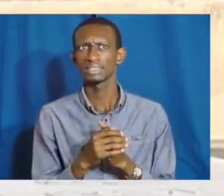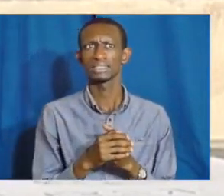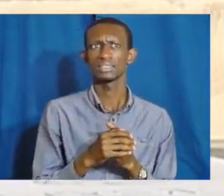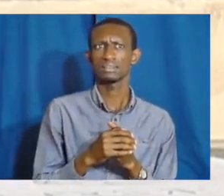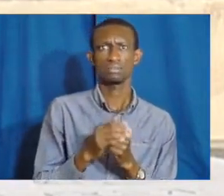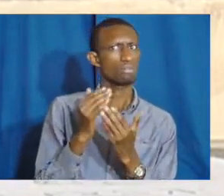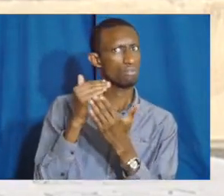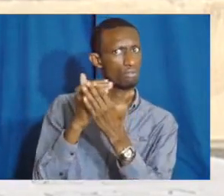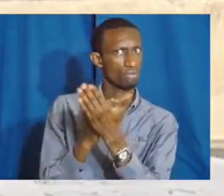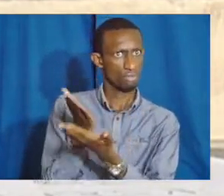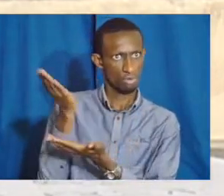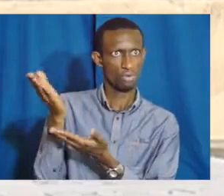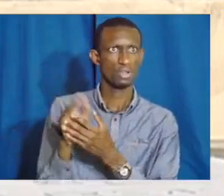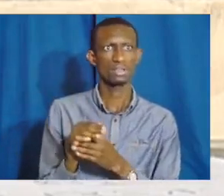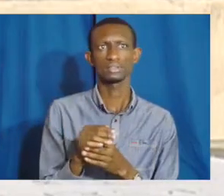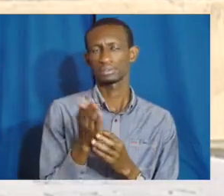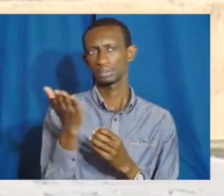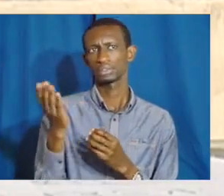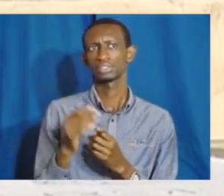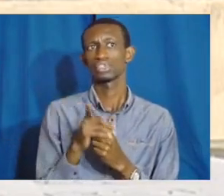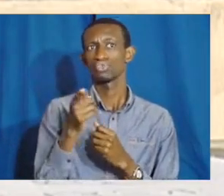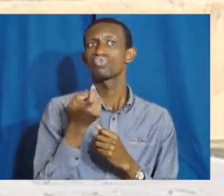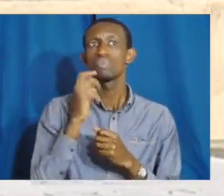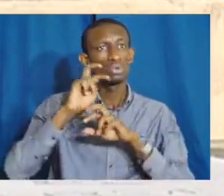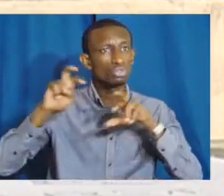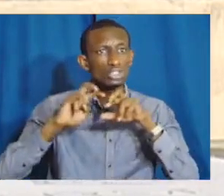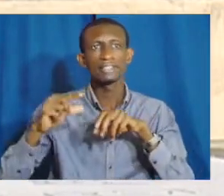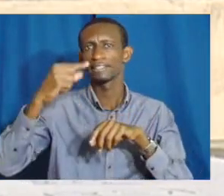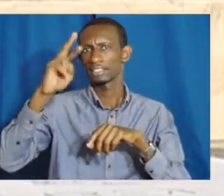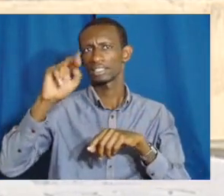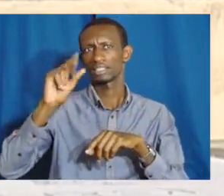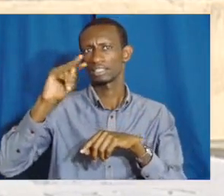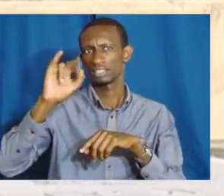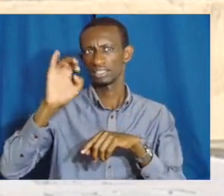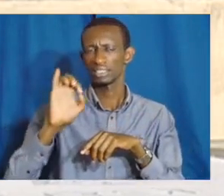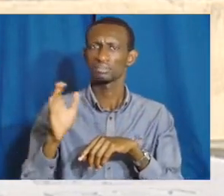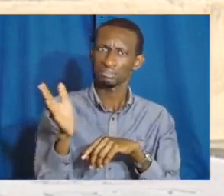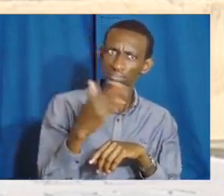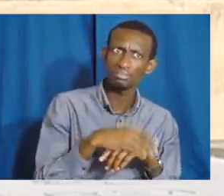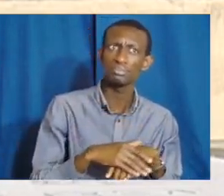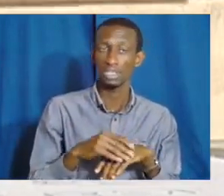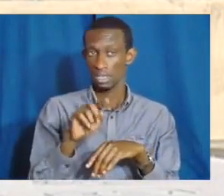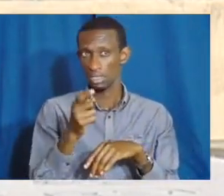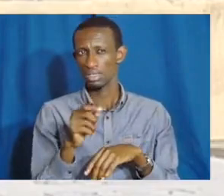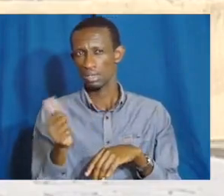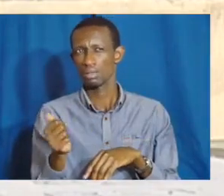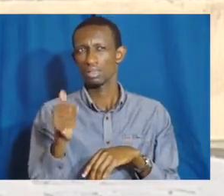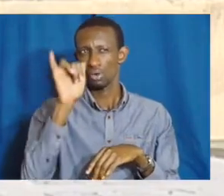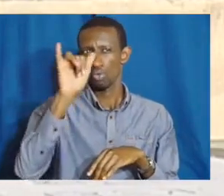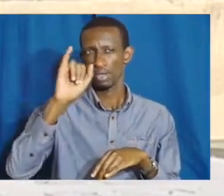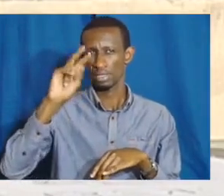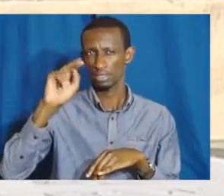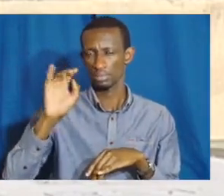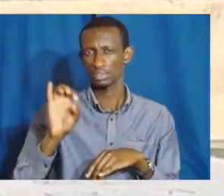the gradient, the y-intercept, x-intercept, by writing the equation in the